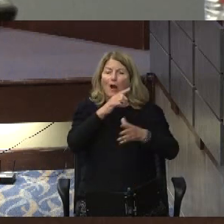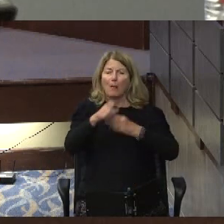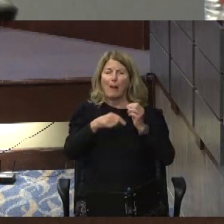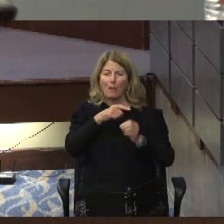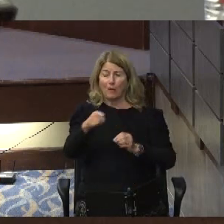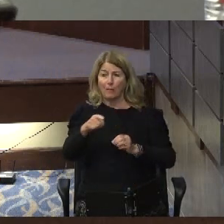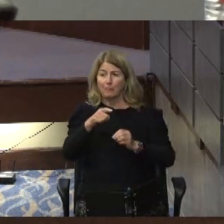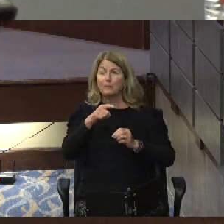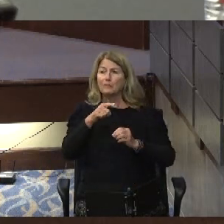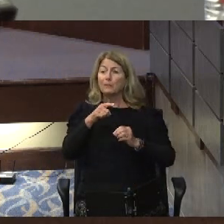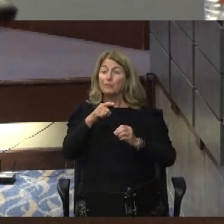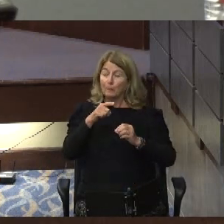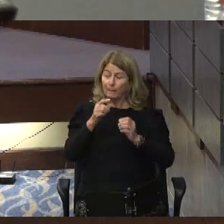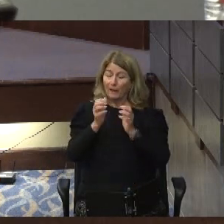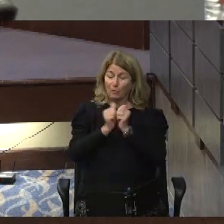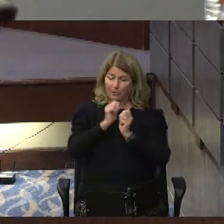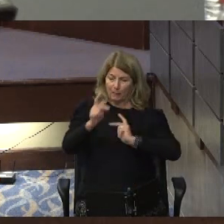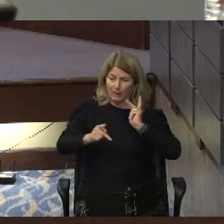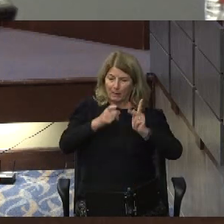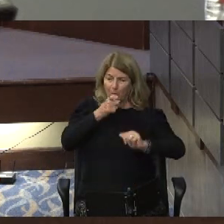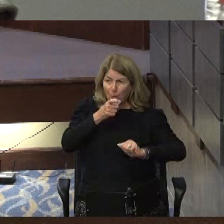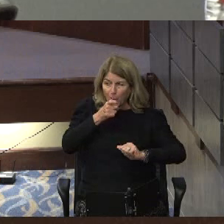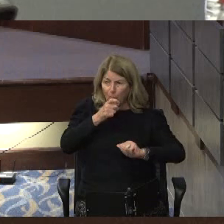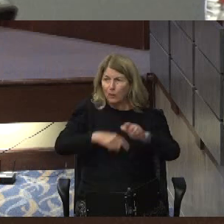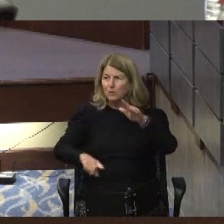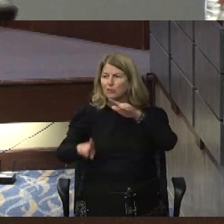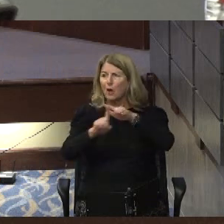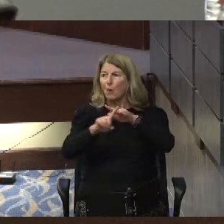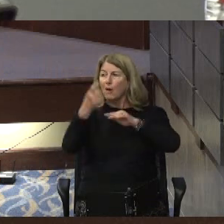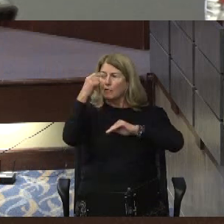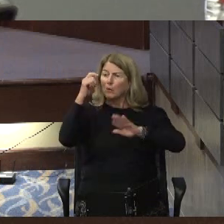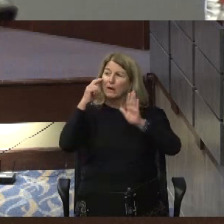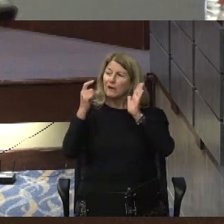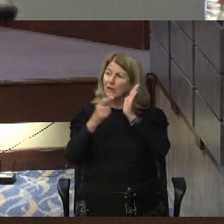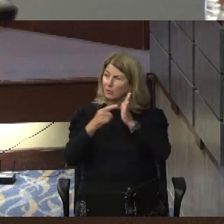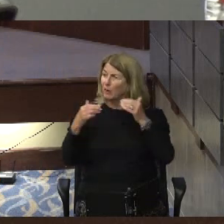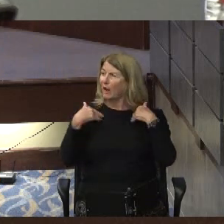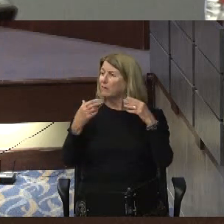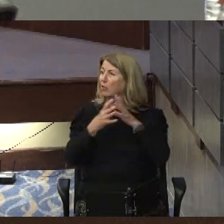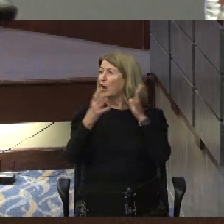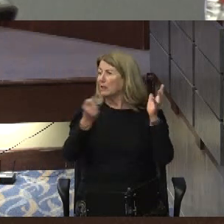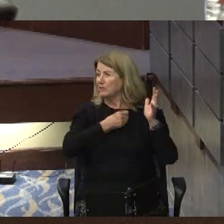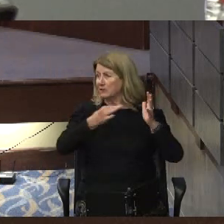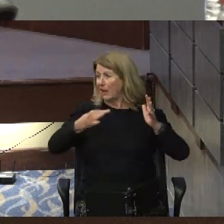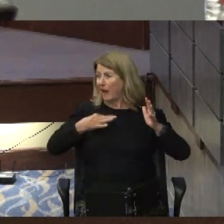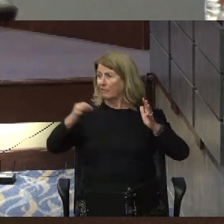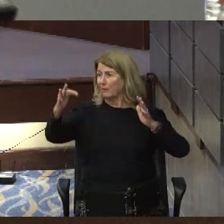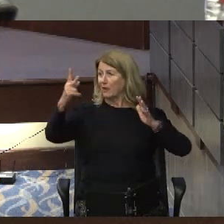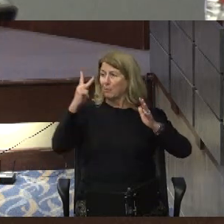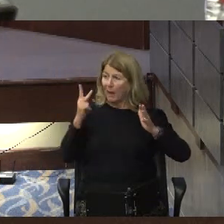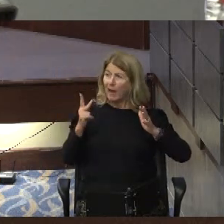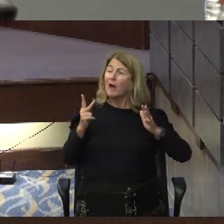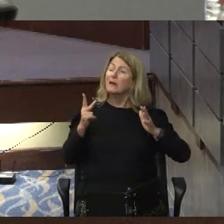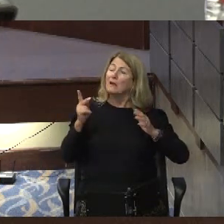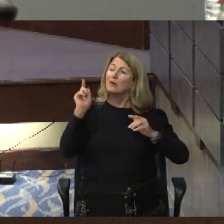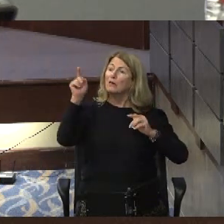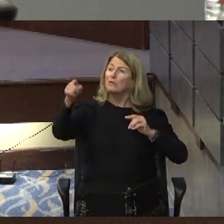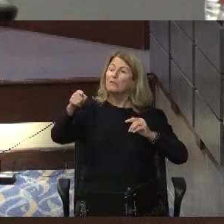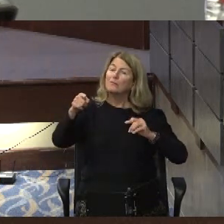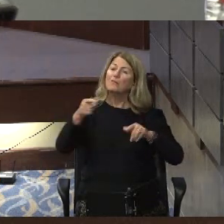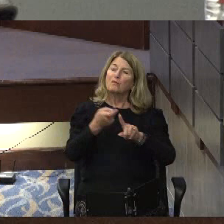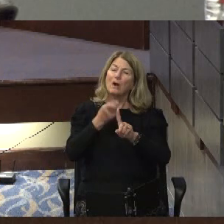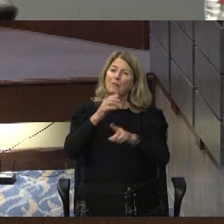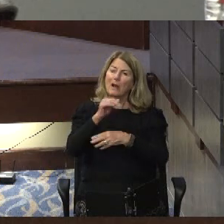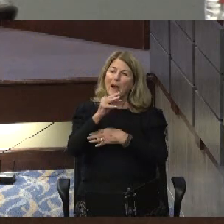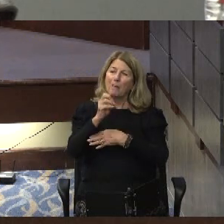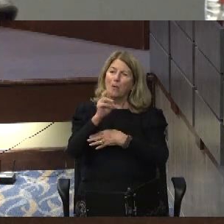up to a recognition like this. And we have all sorts of staff here in the back of the room from Cameron Park Zoo. We've got Johnny's friends and